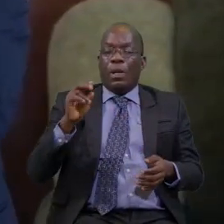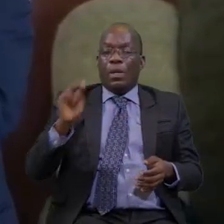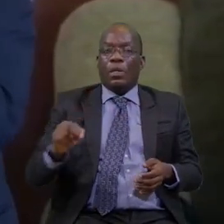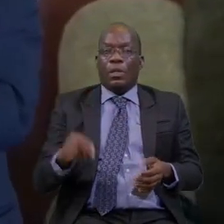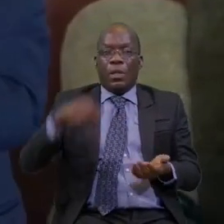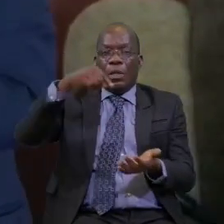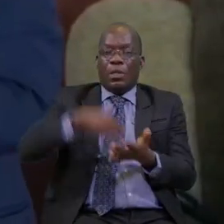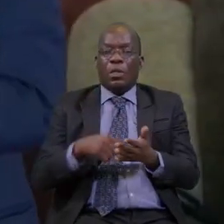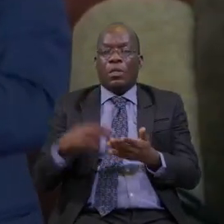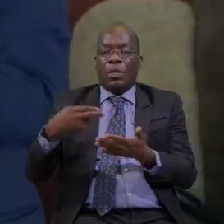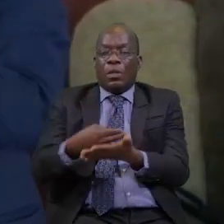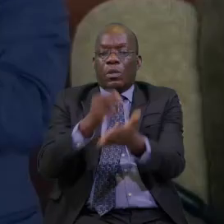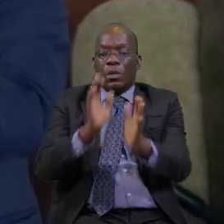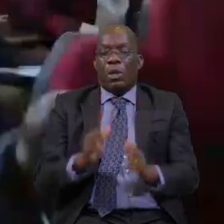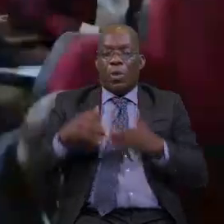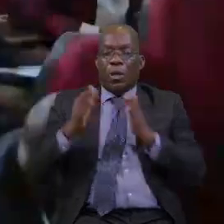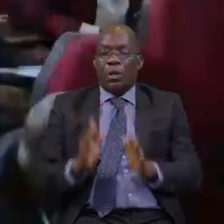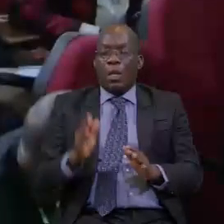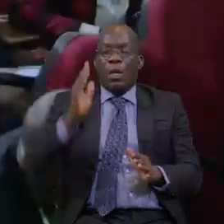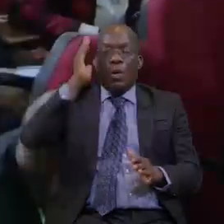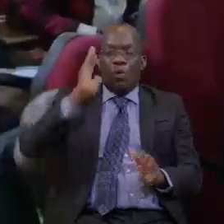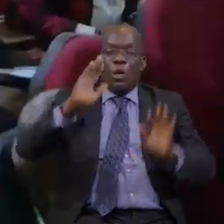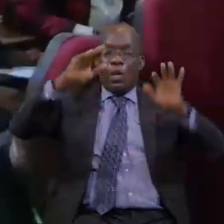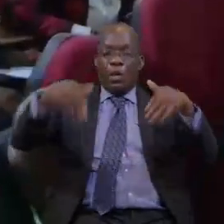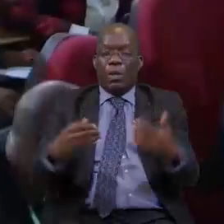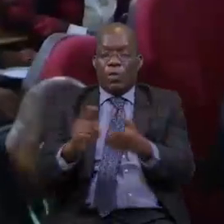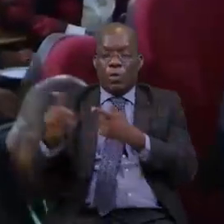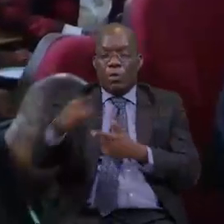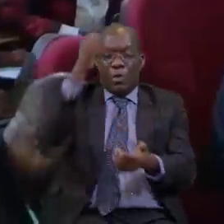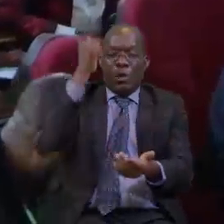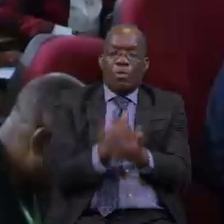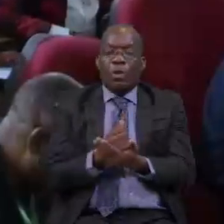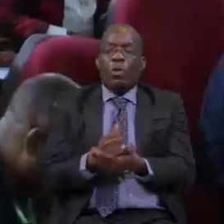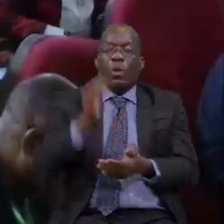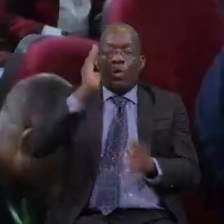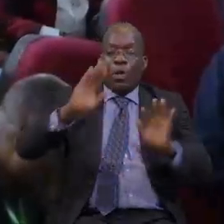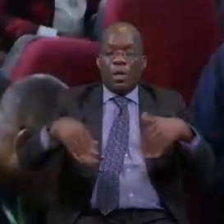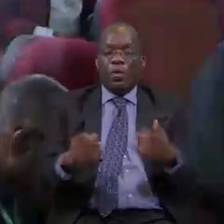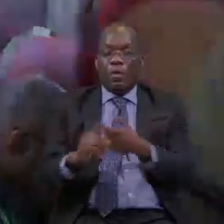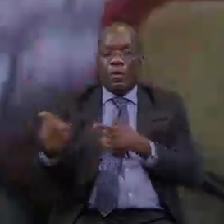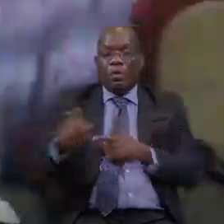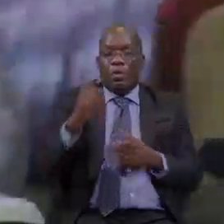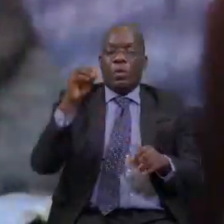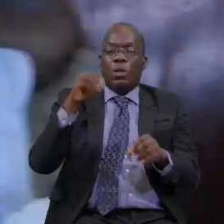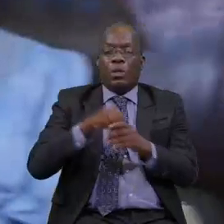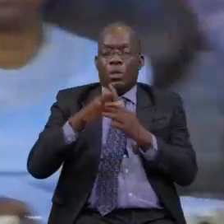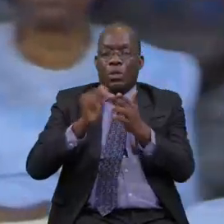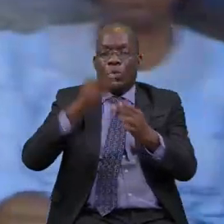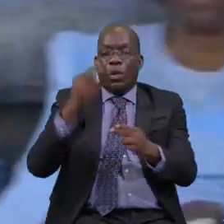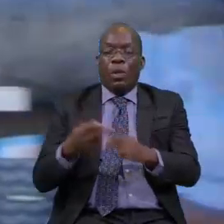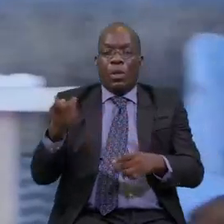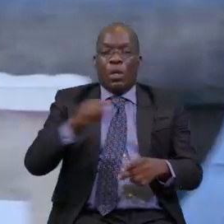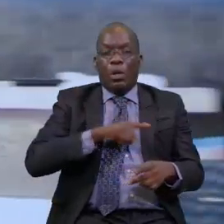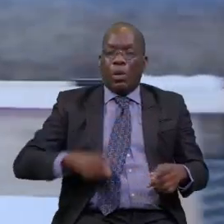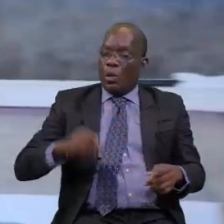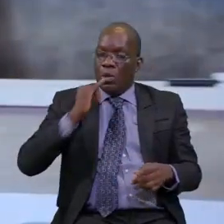leader will provide for you, he will provide for me. The Lord is my shepherd,